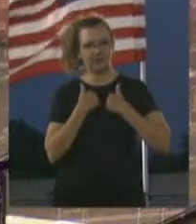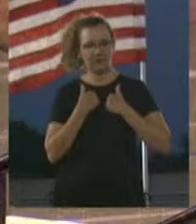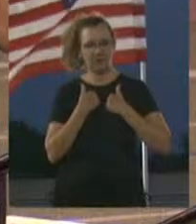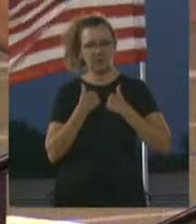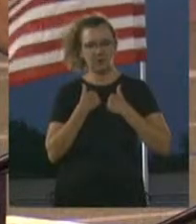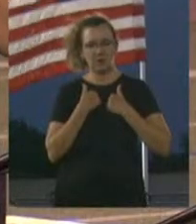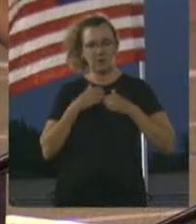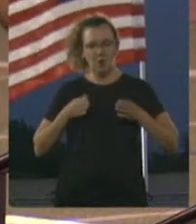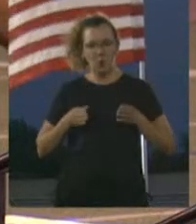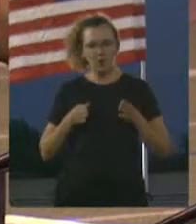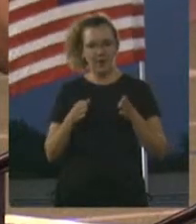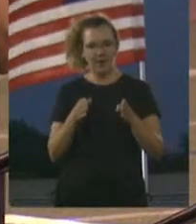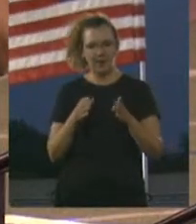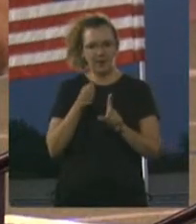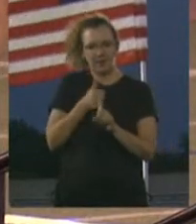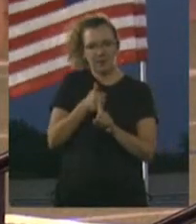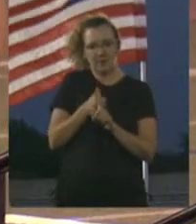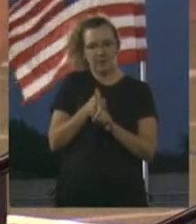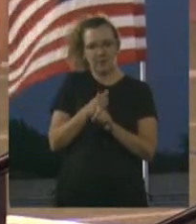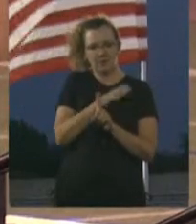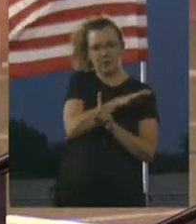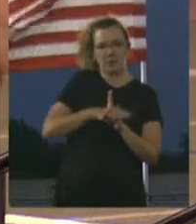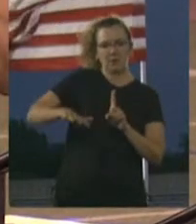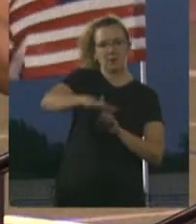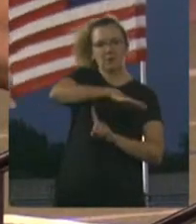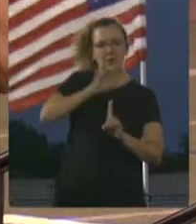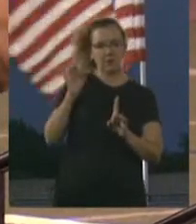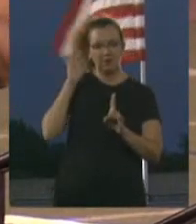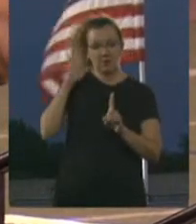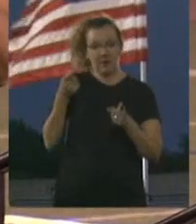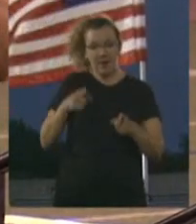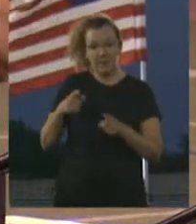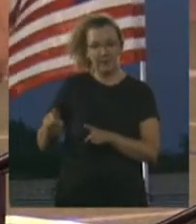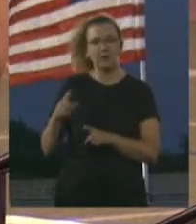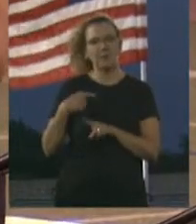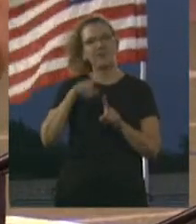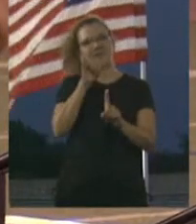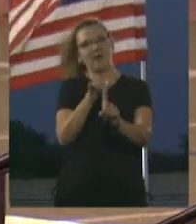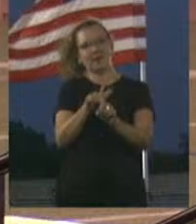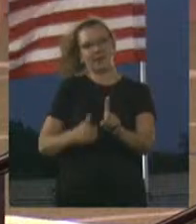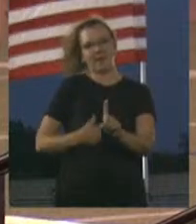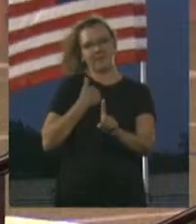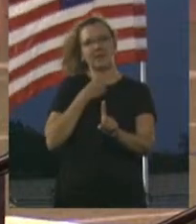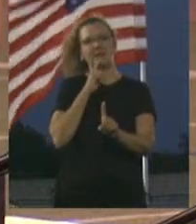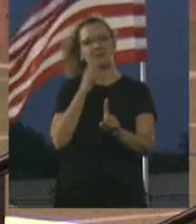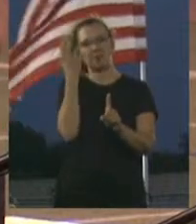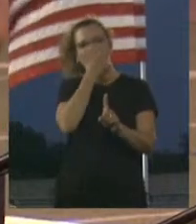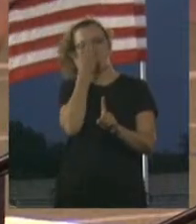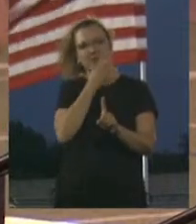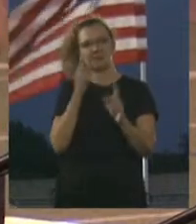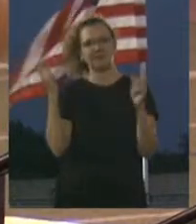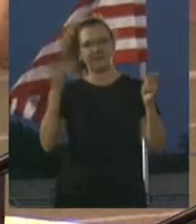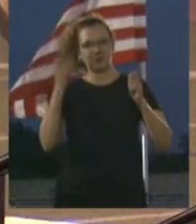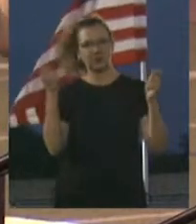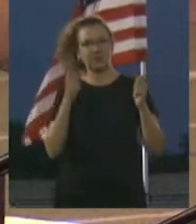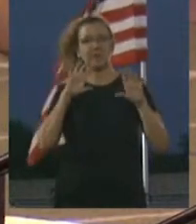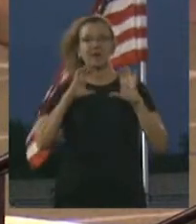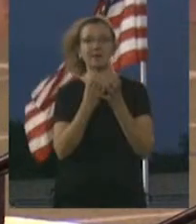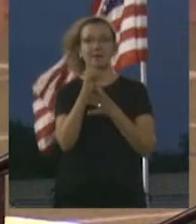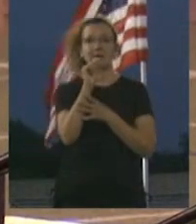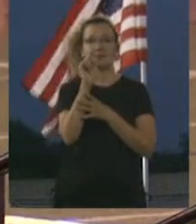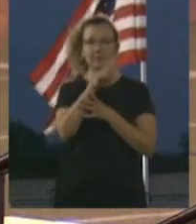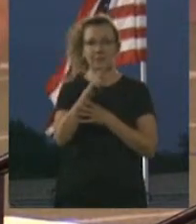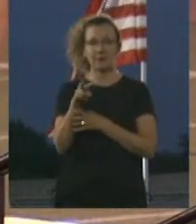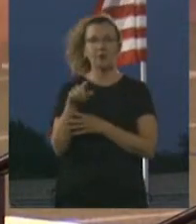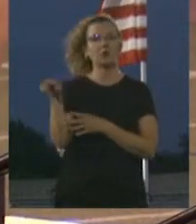around us is itself a marvelous victory. Class of 2022, as you take up the mantle